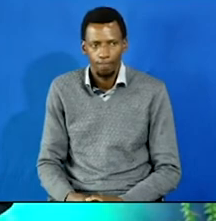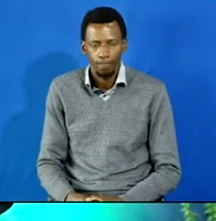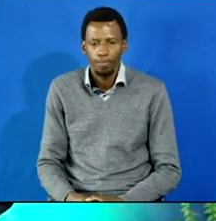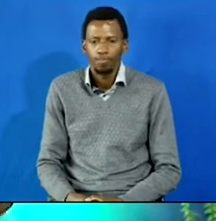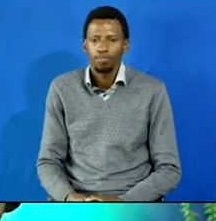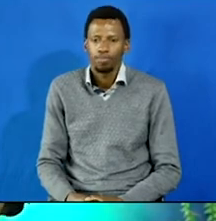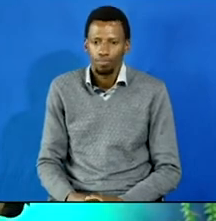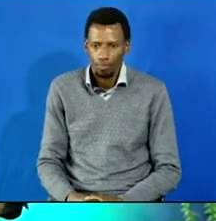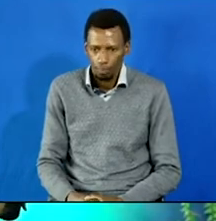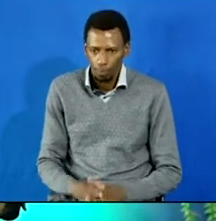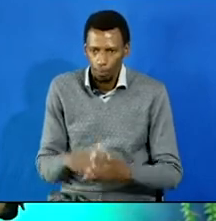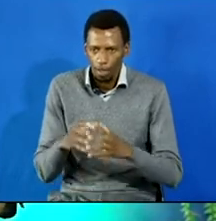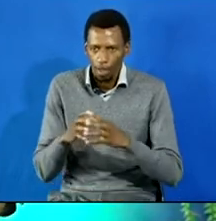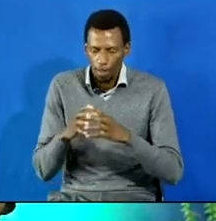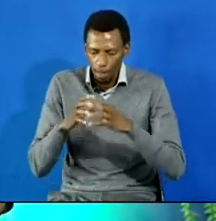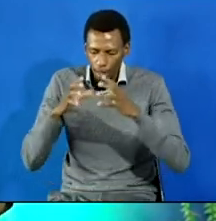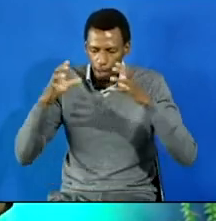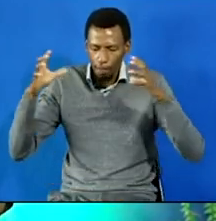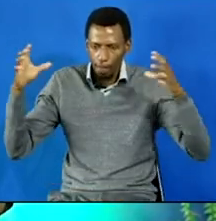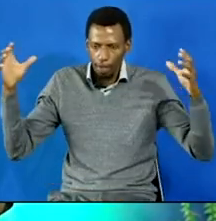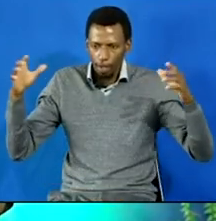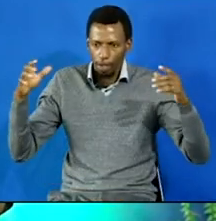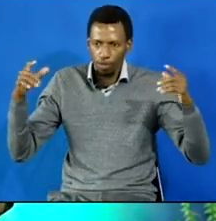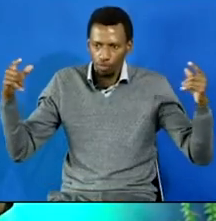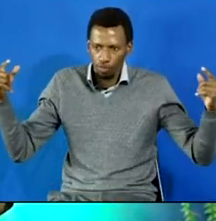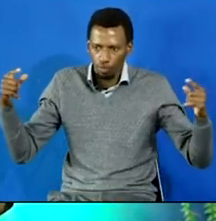The great controversy